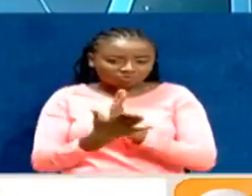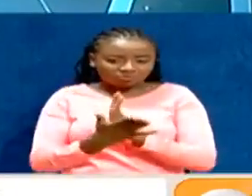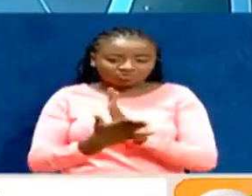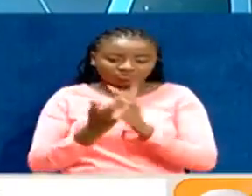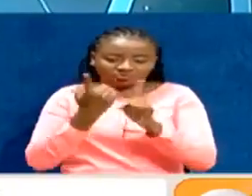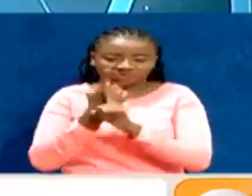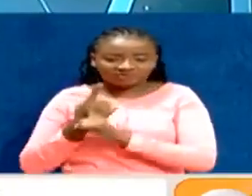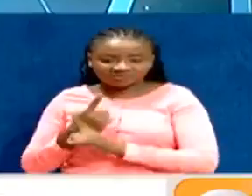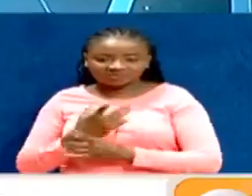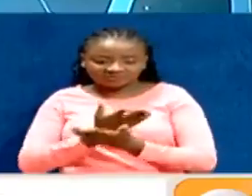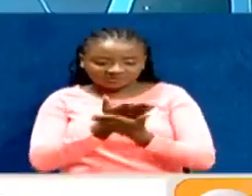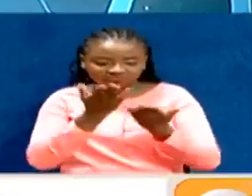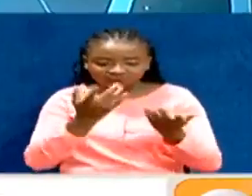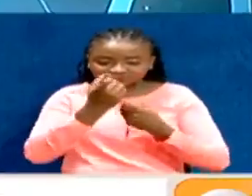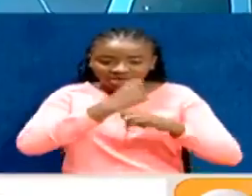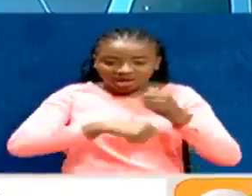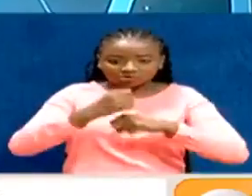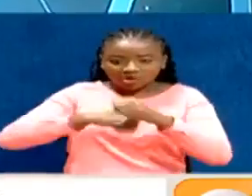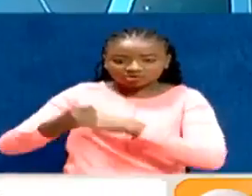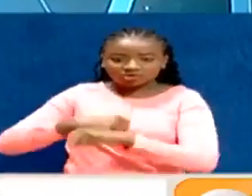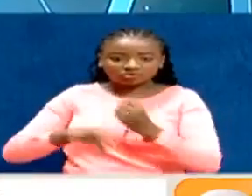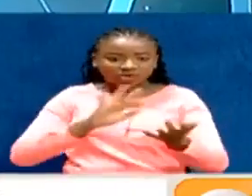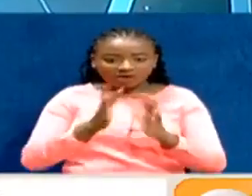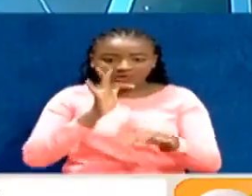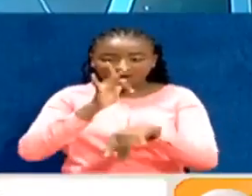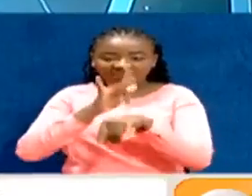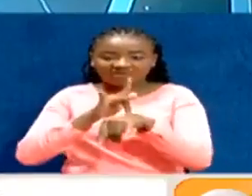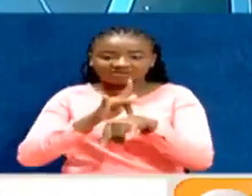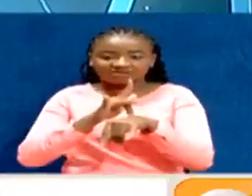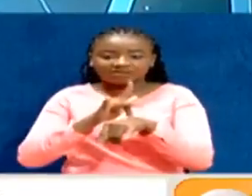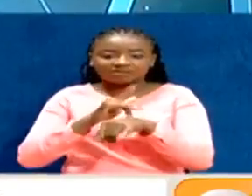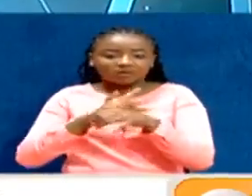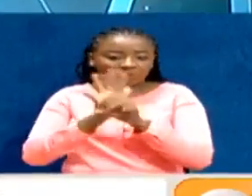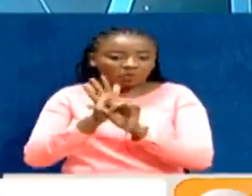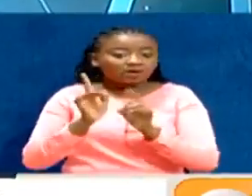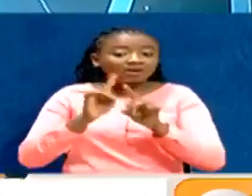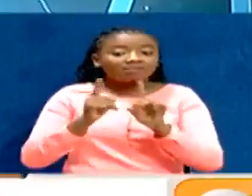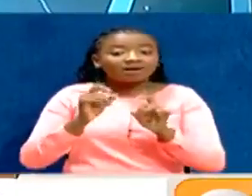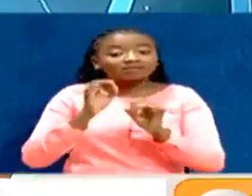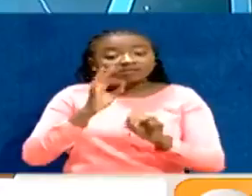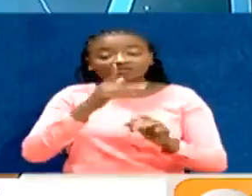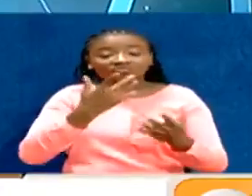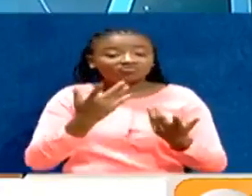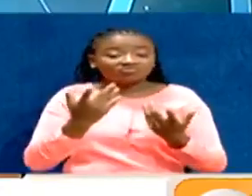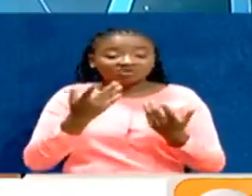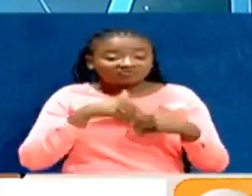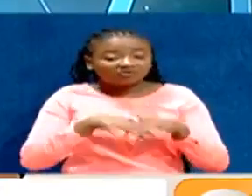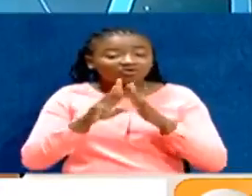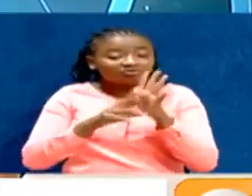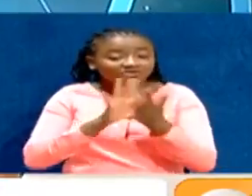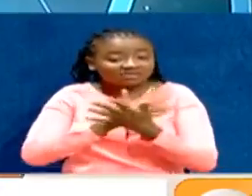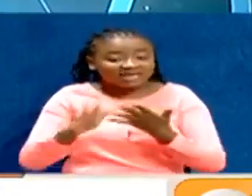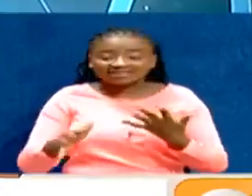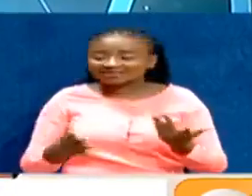interventions change the course of the pandemic in the past 4 weeks, complacency could reverse all the gains made so